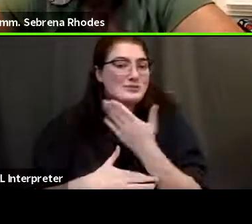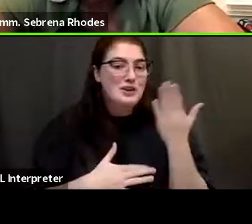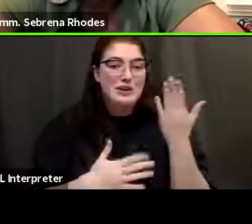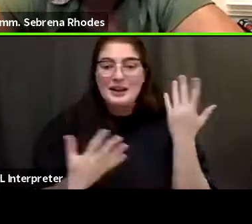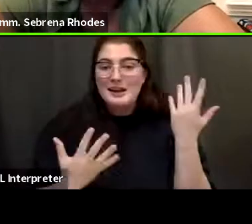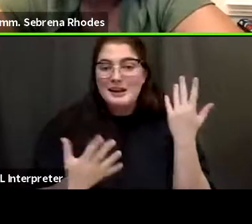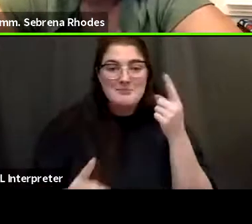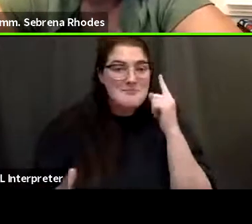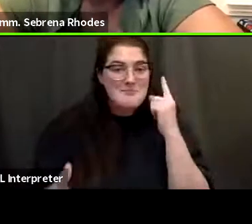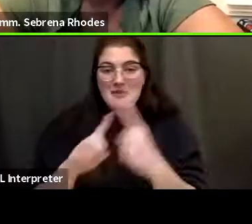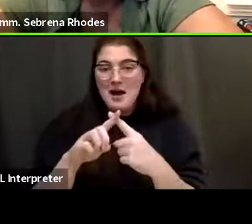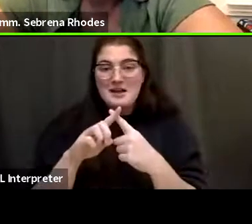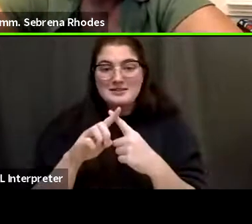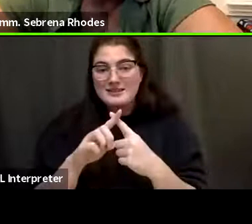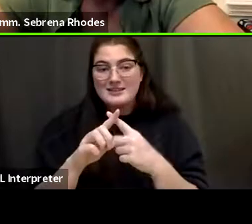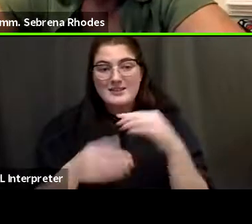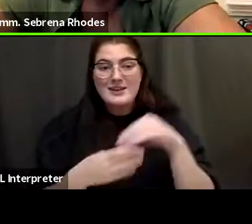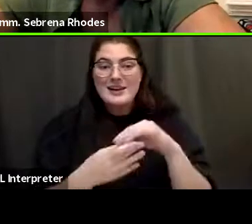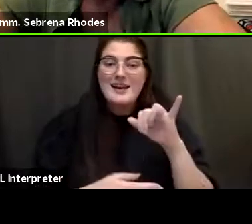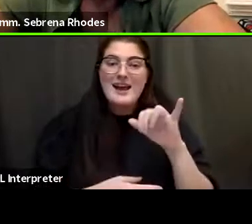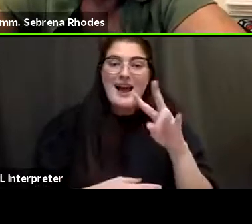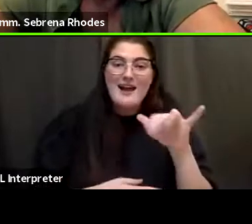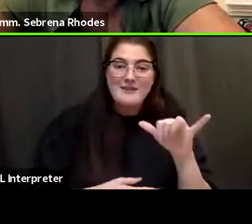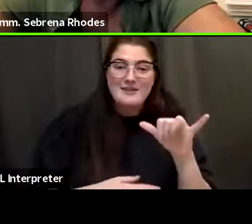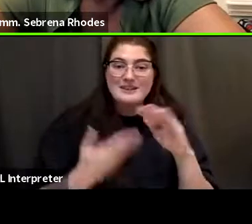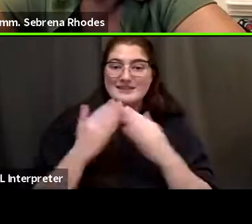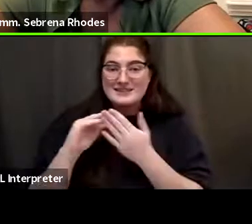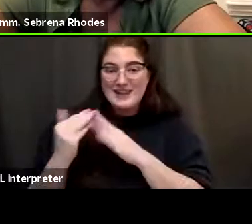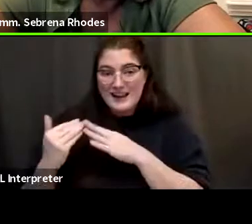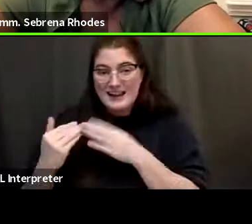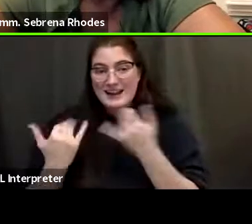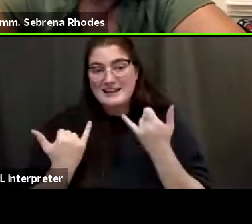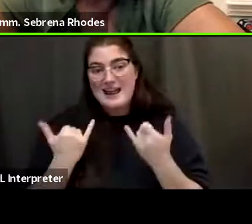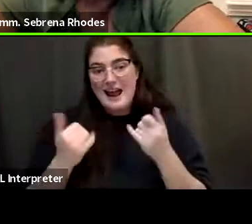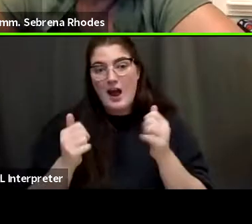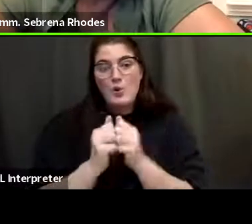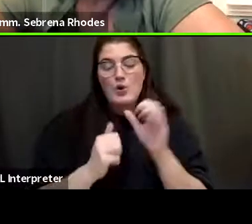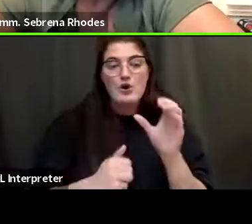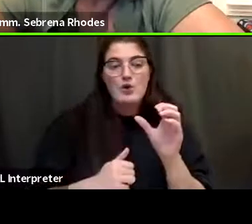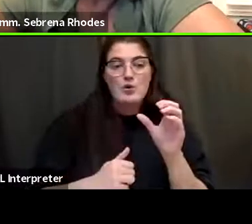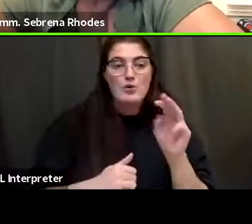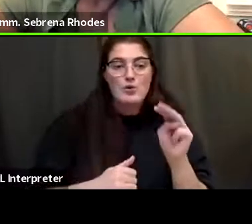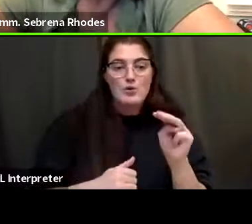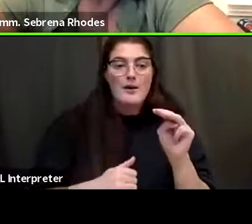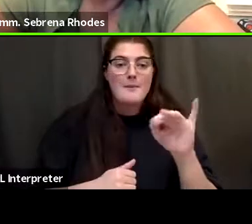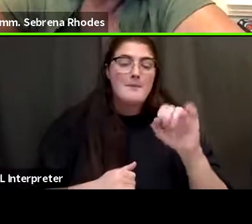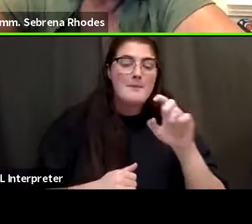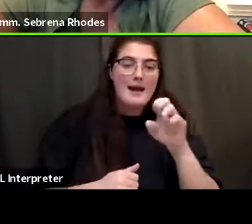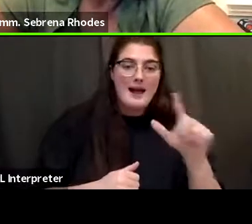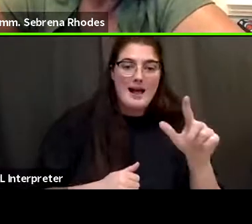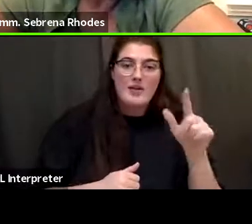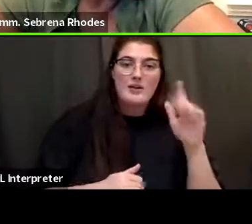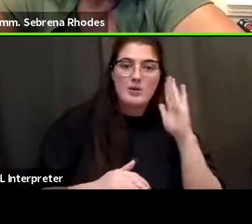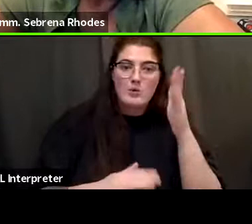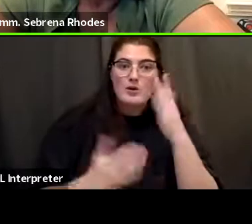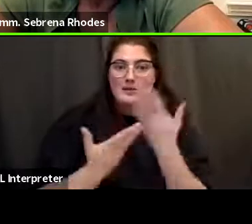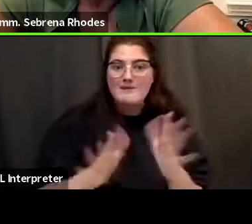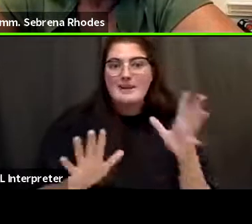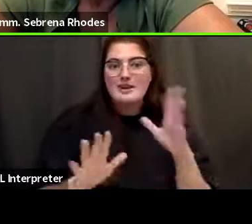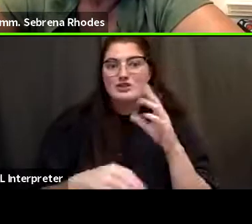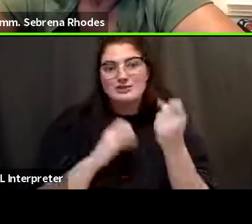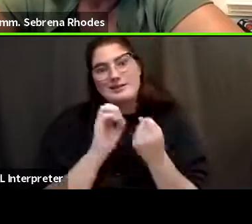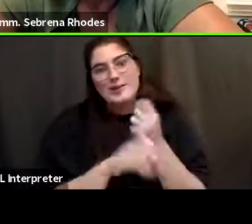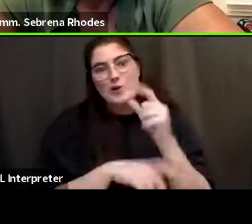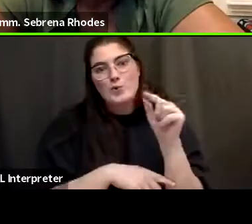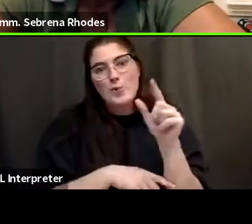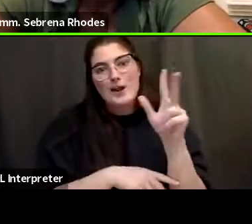looking positive in Ivy City now with Cromell, and it will be finished in 2023, but